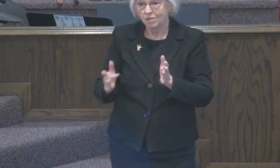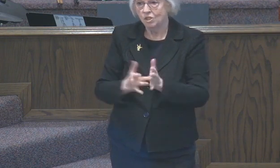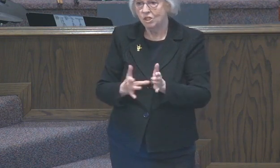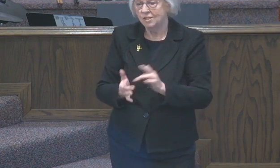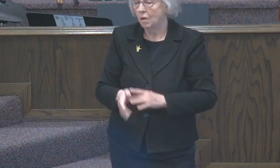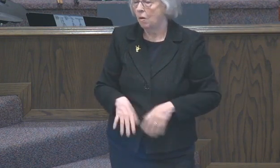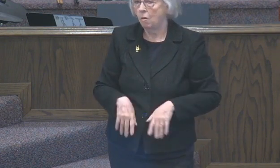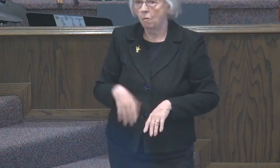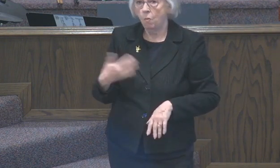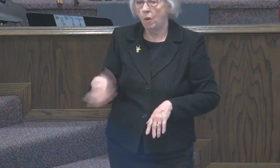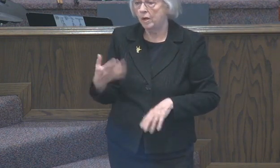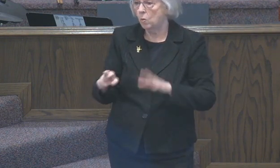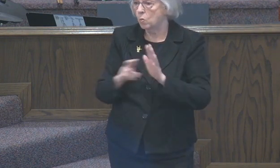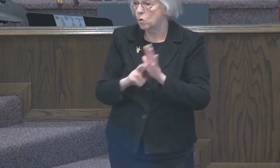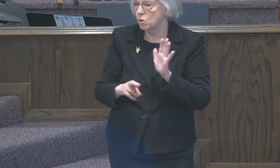follow him,